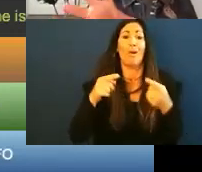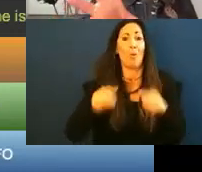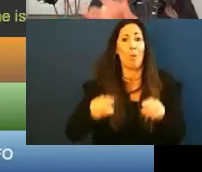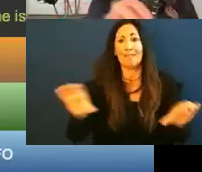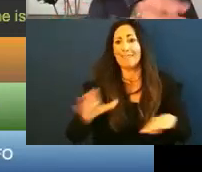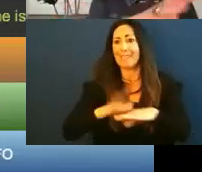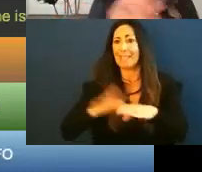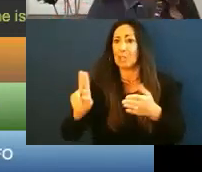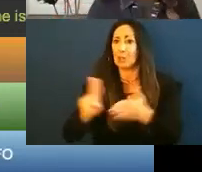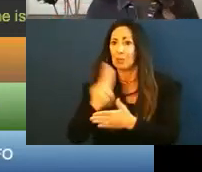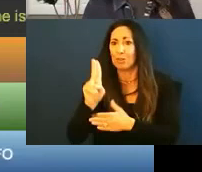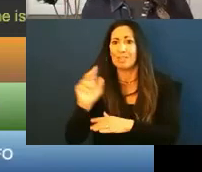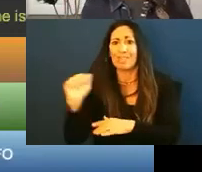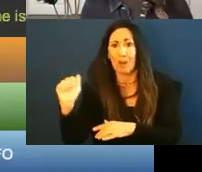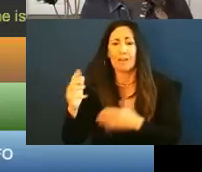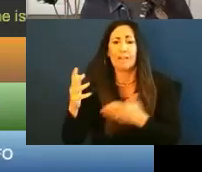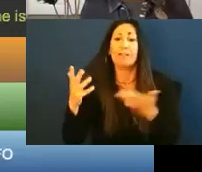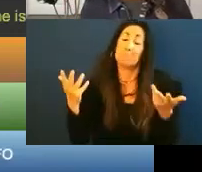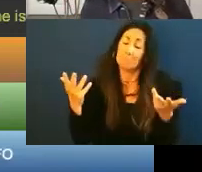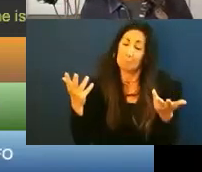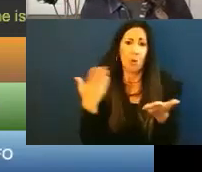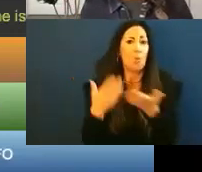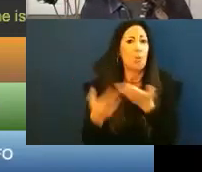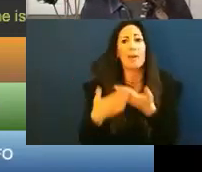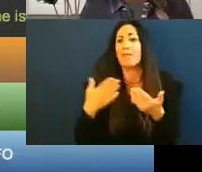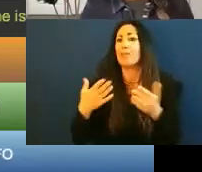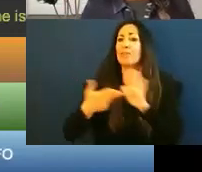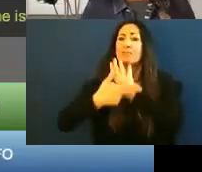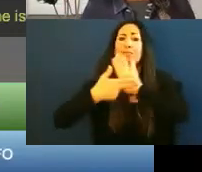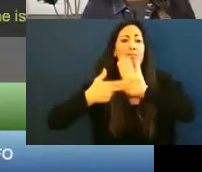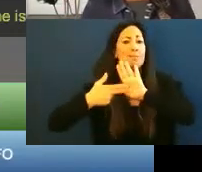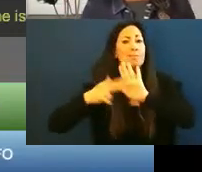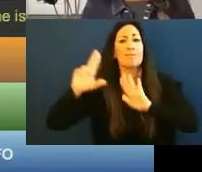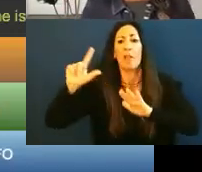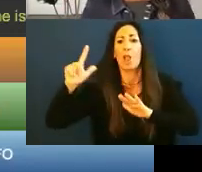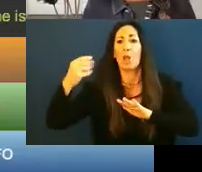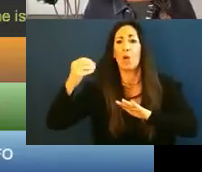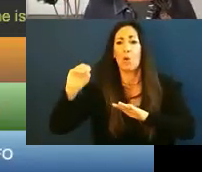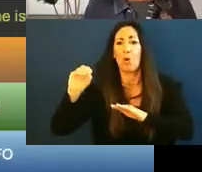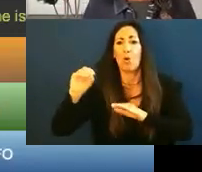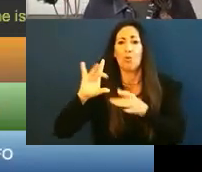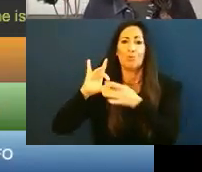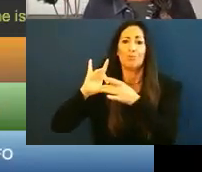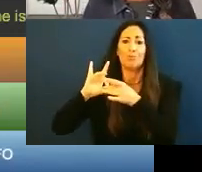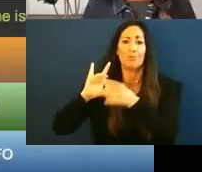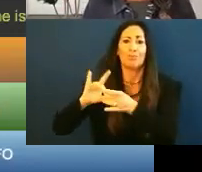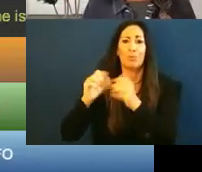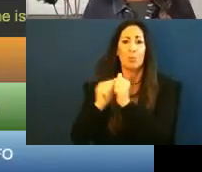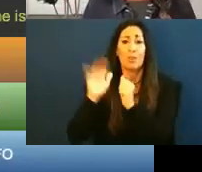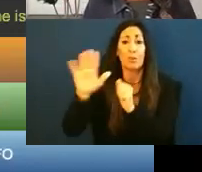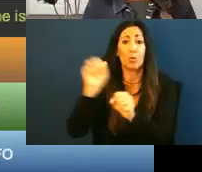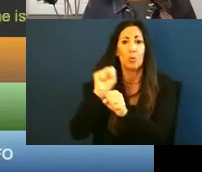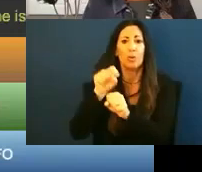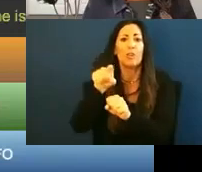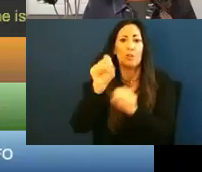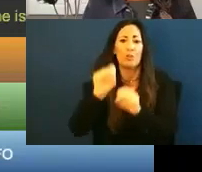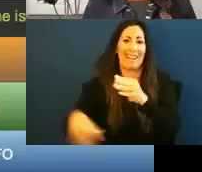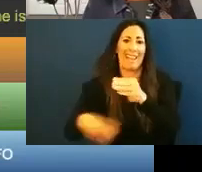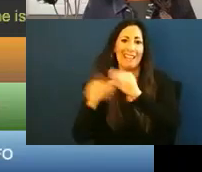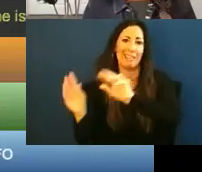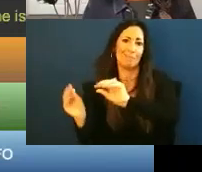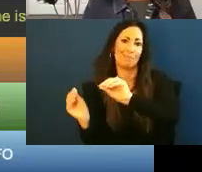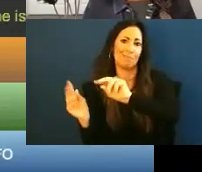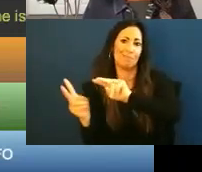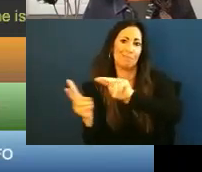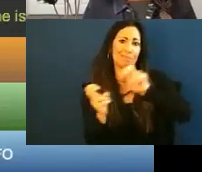Whatever logos are affiliated with your work, you can put it right over there. And there's another